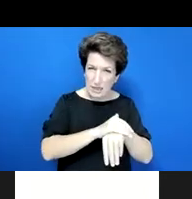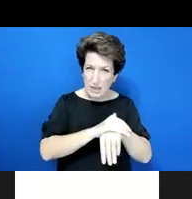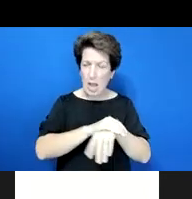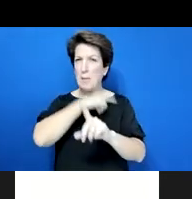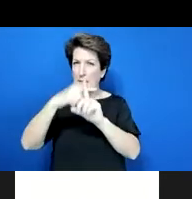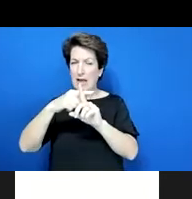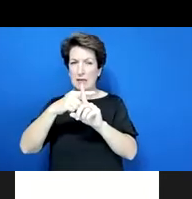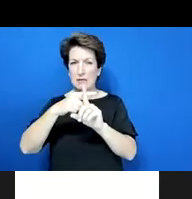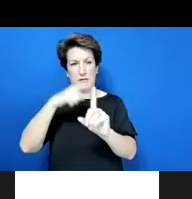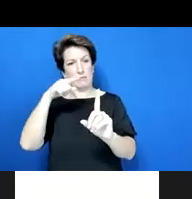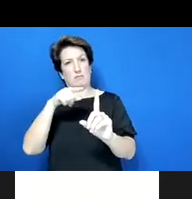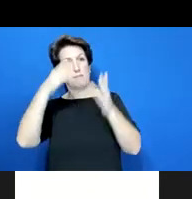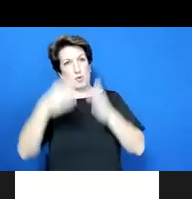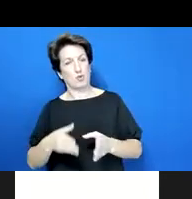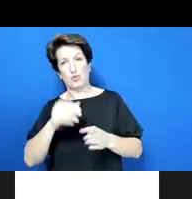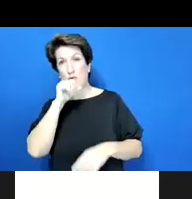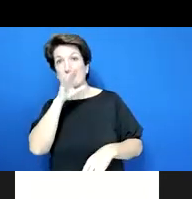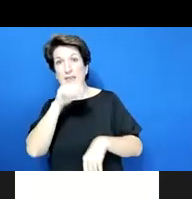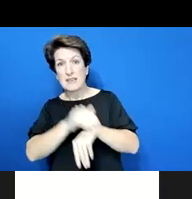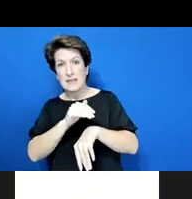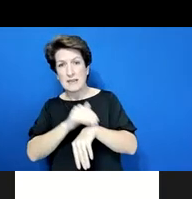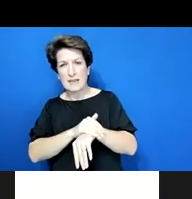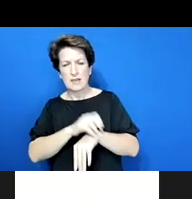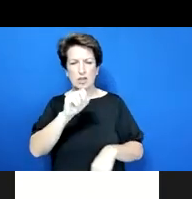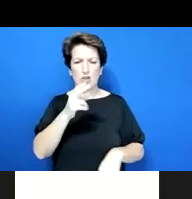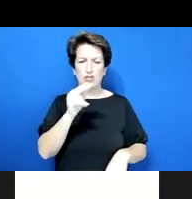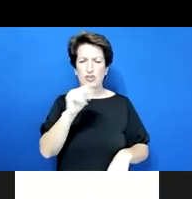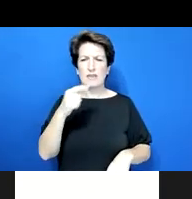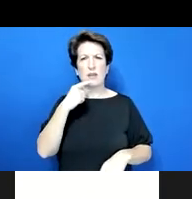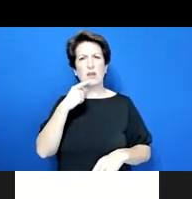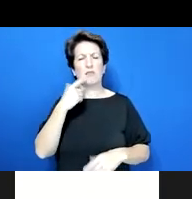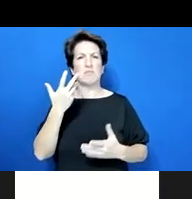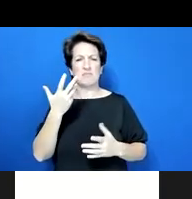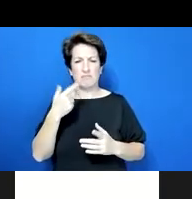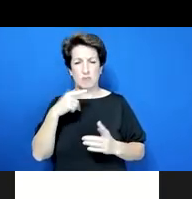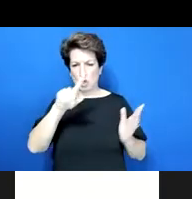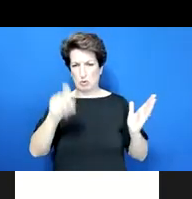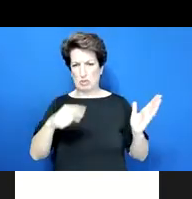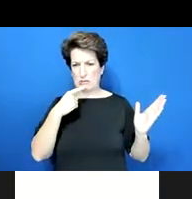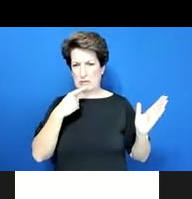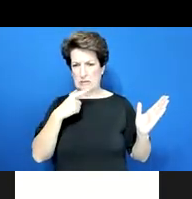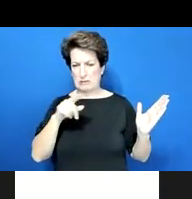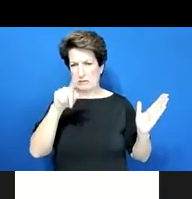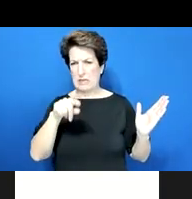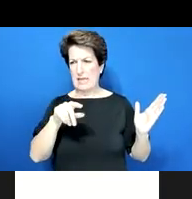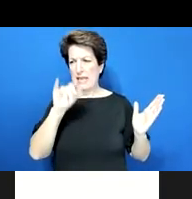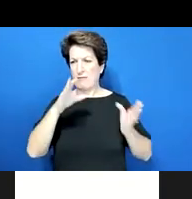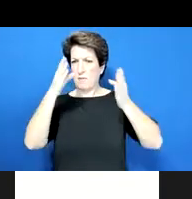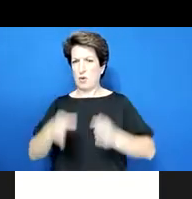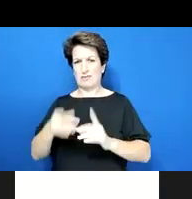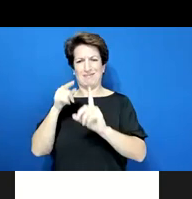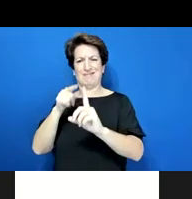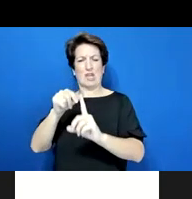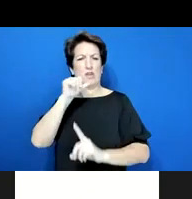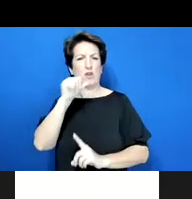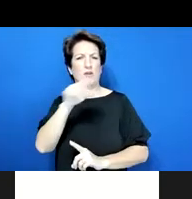Is that? It just says, what if the person does not speak English? If Laura would like to unmute to ask her